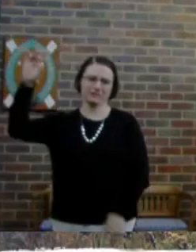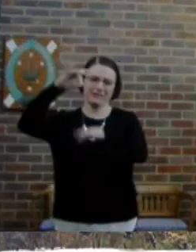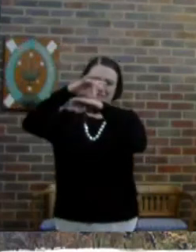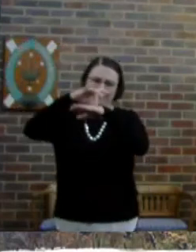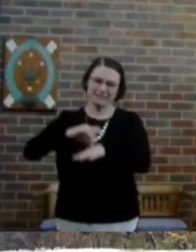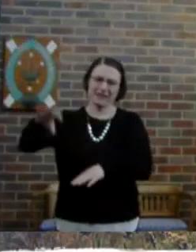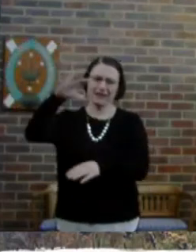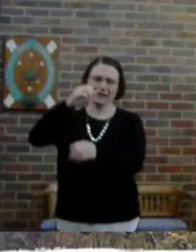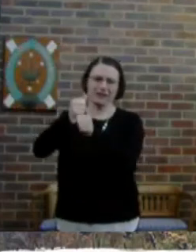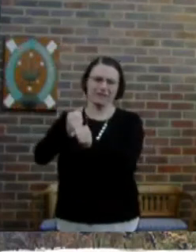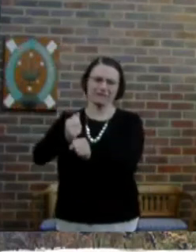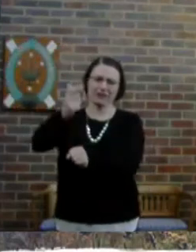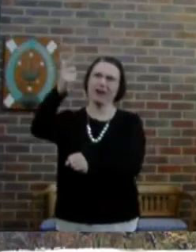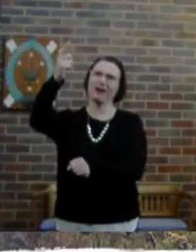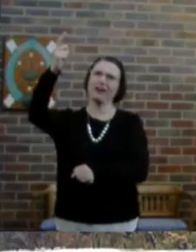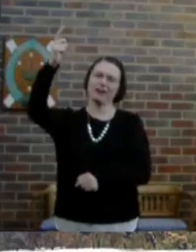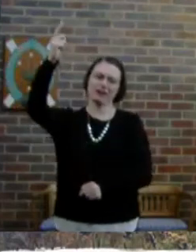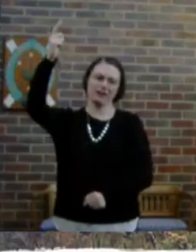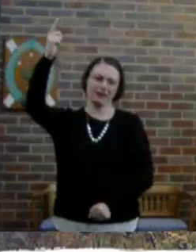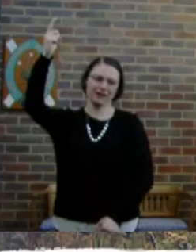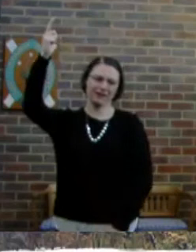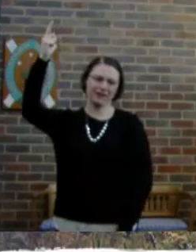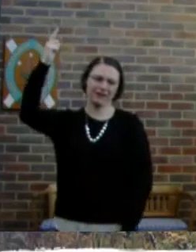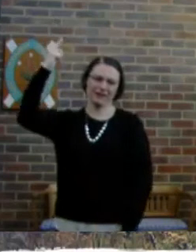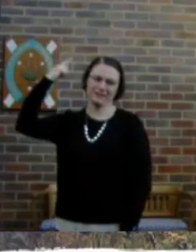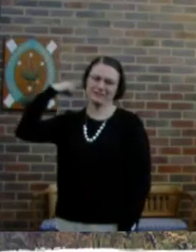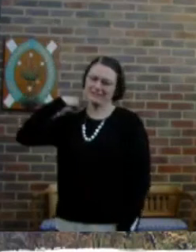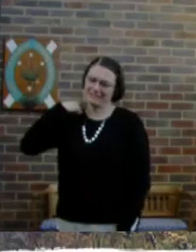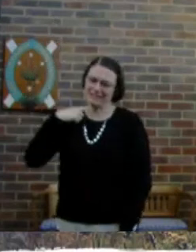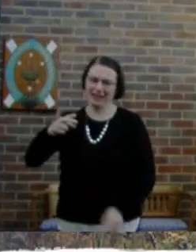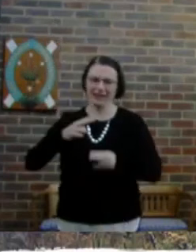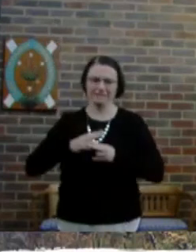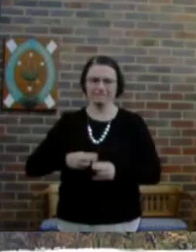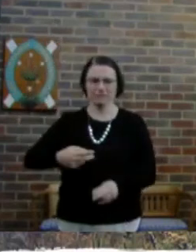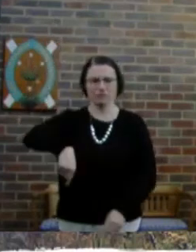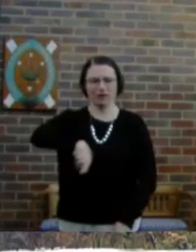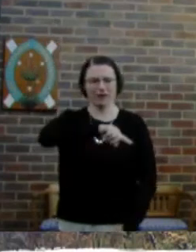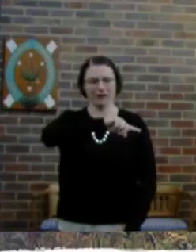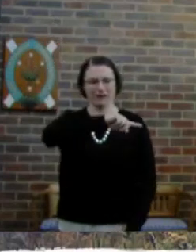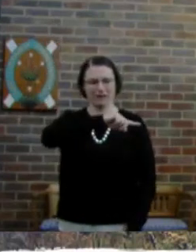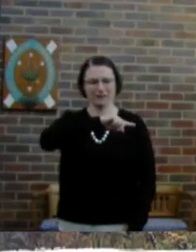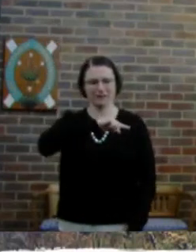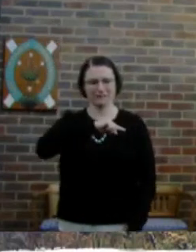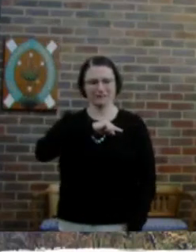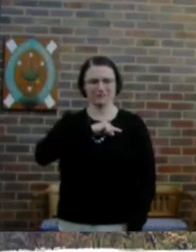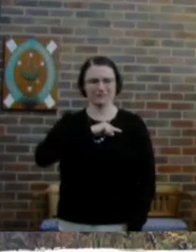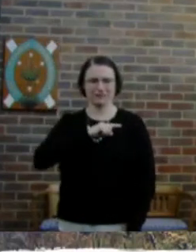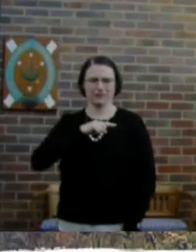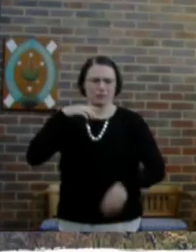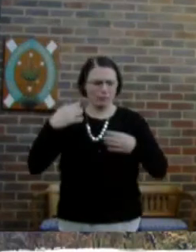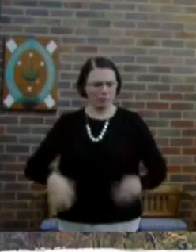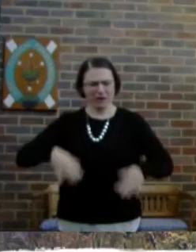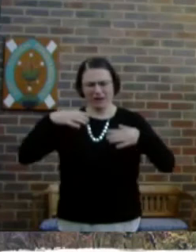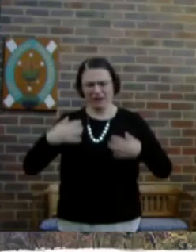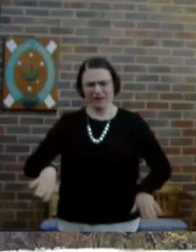This is the of God Slaing for us